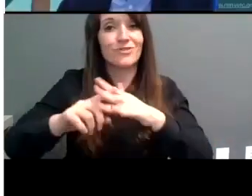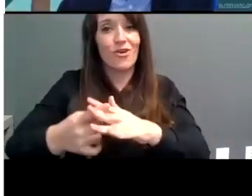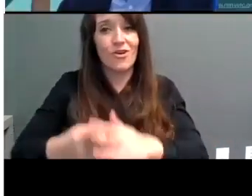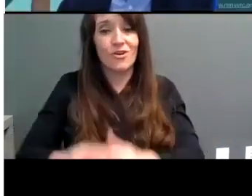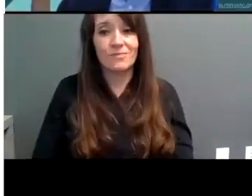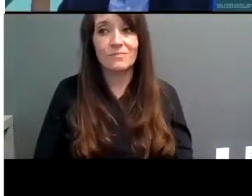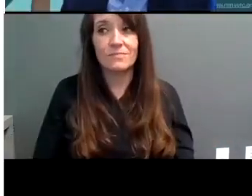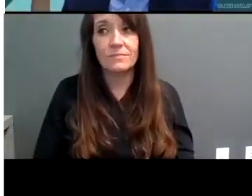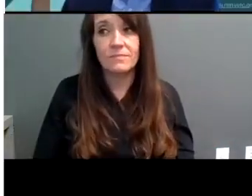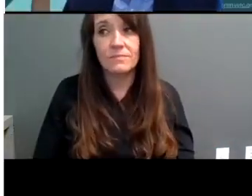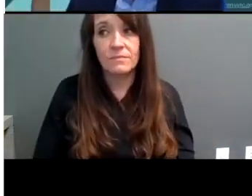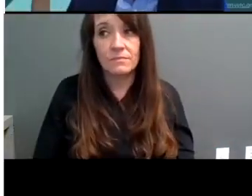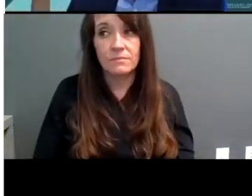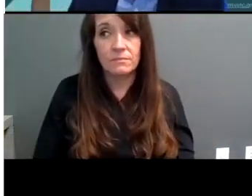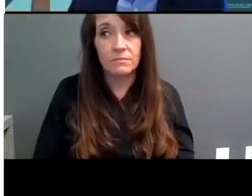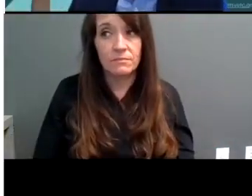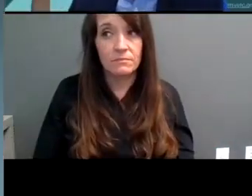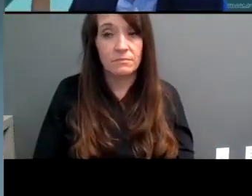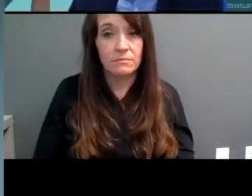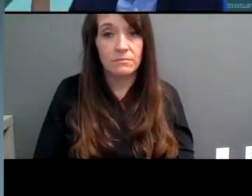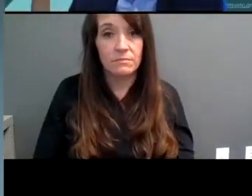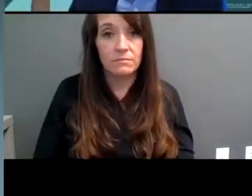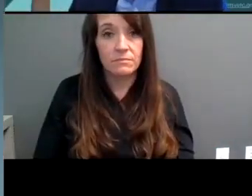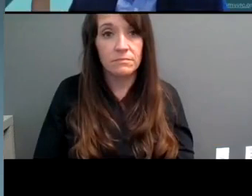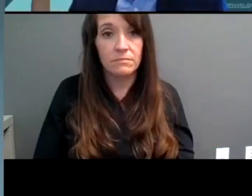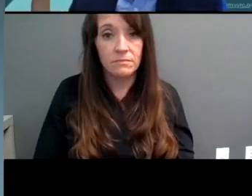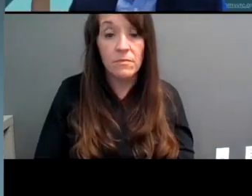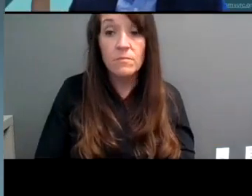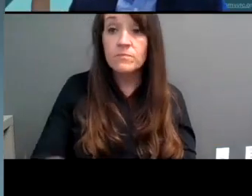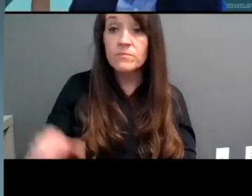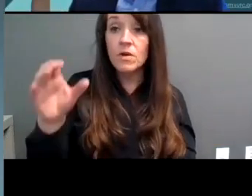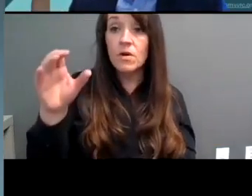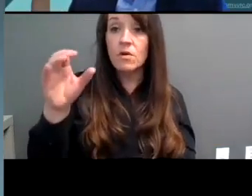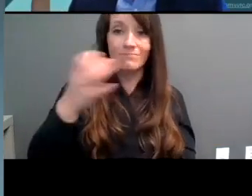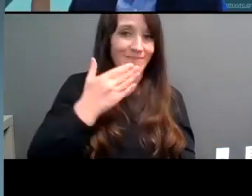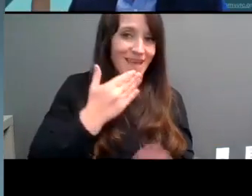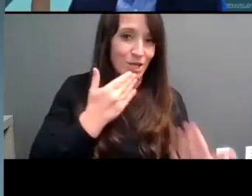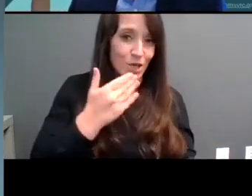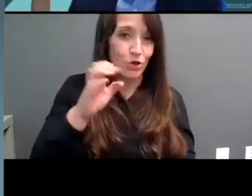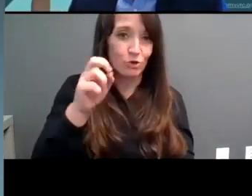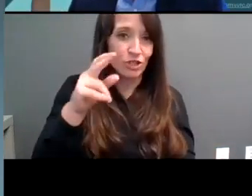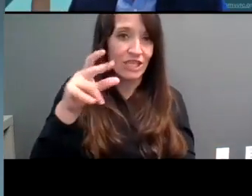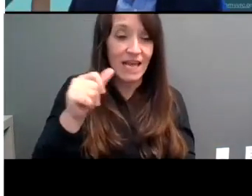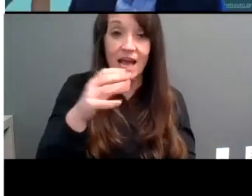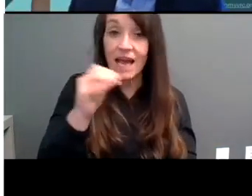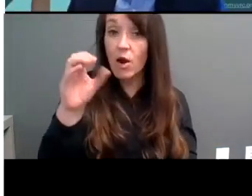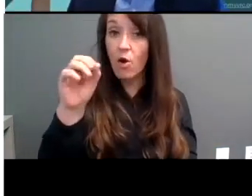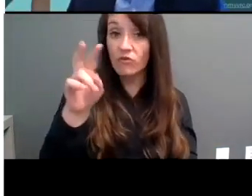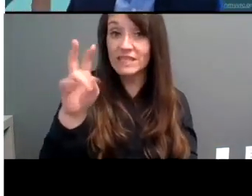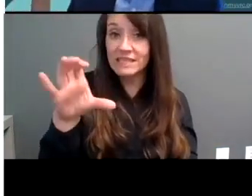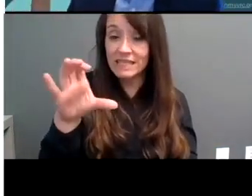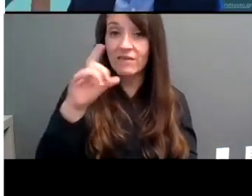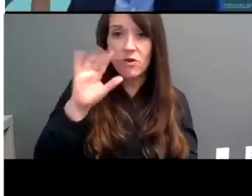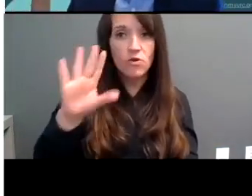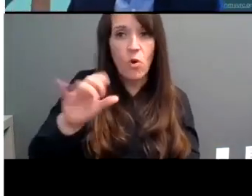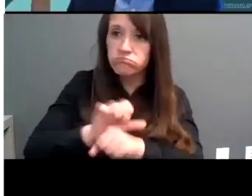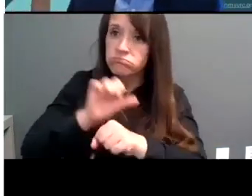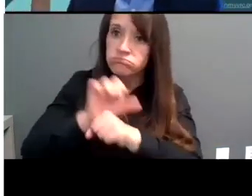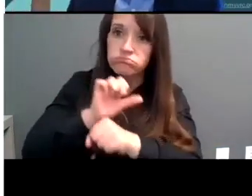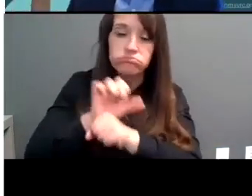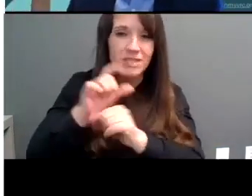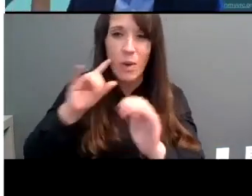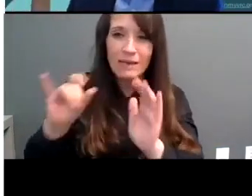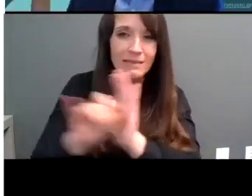Thank you, Eugenia, and to the Office for Victims of Crime for your ongoing commitment to identifying impact of trauma, offering